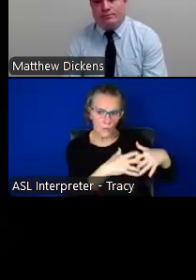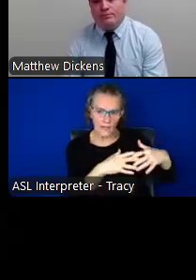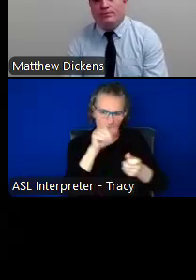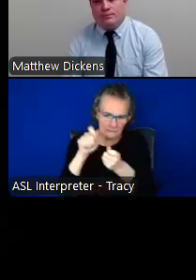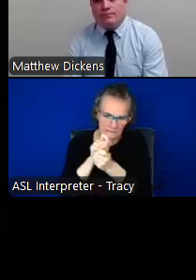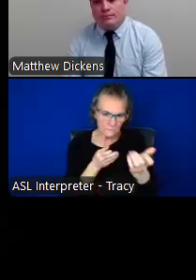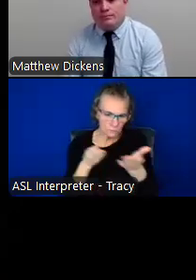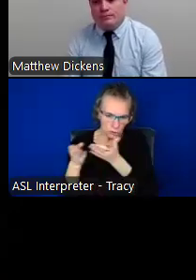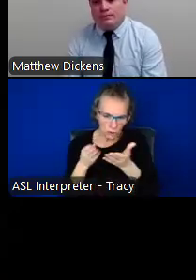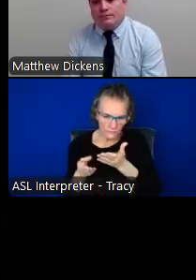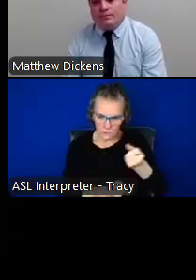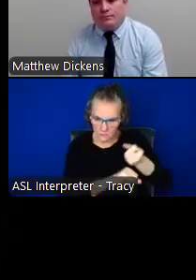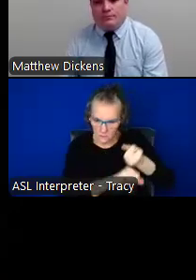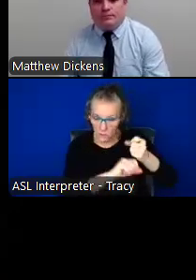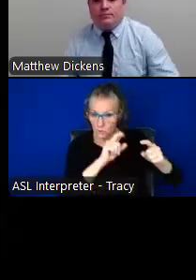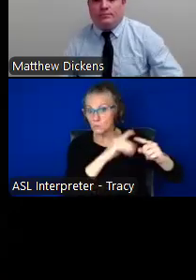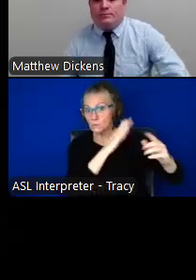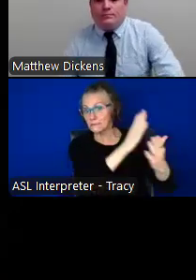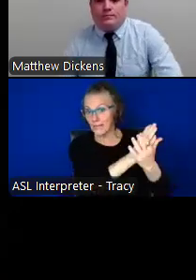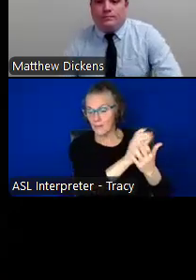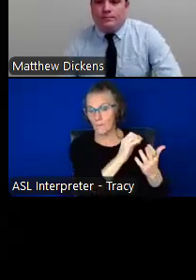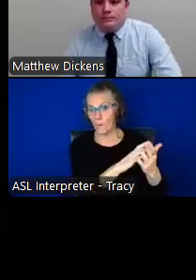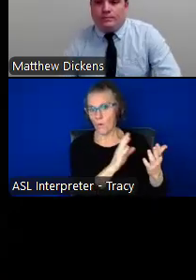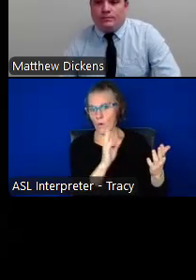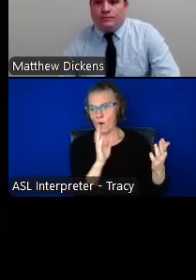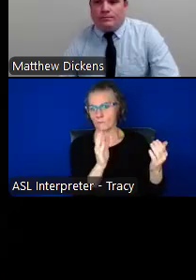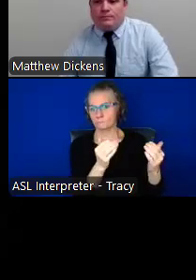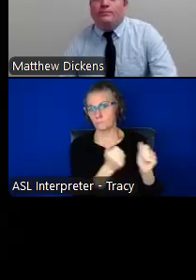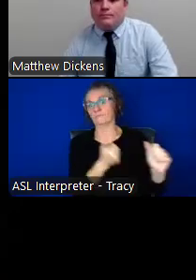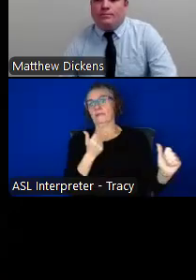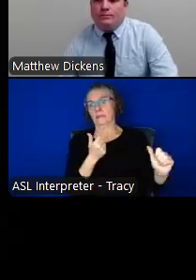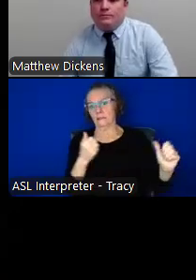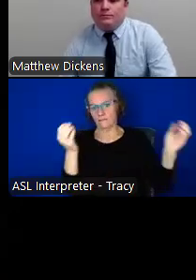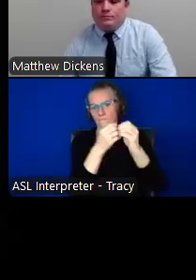services to stop or prevent further harm to individuals.